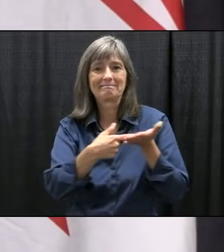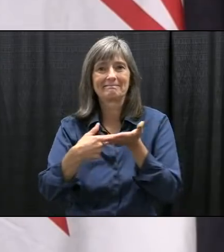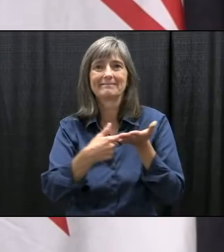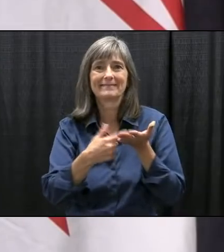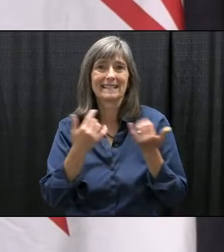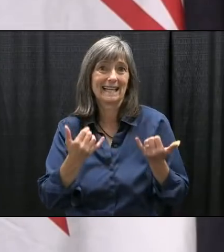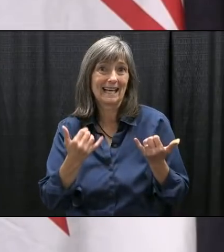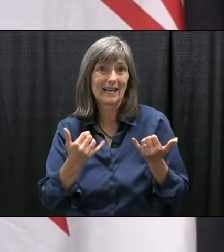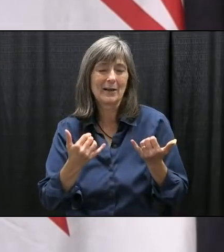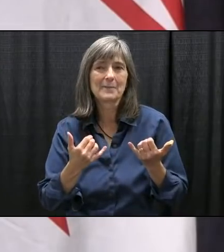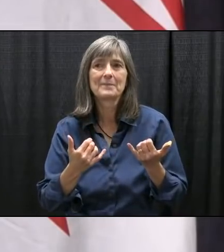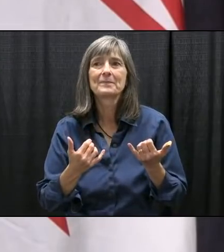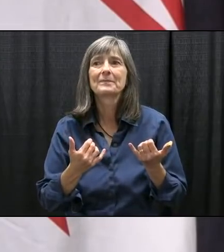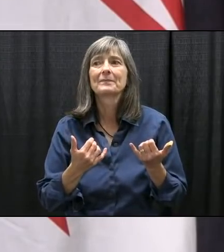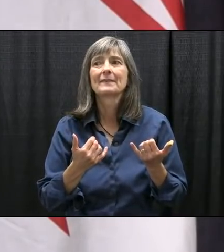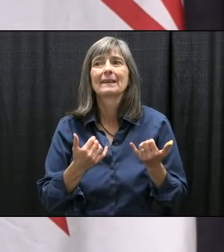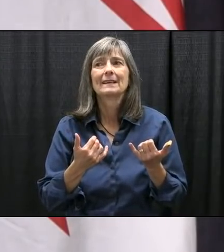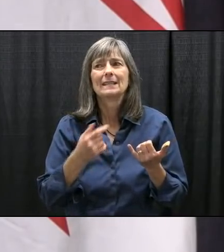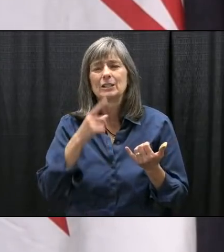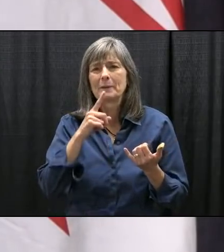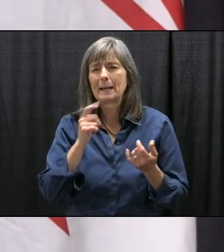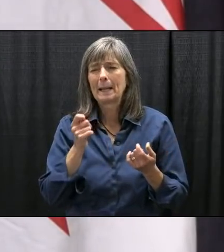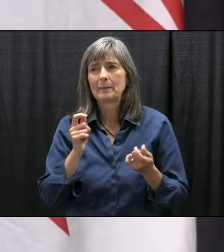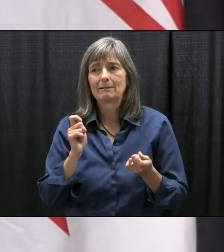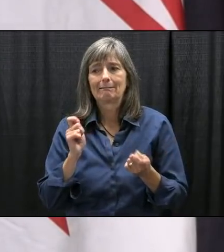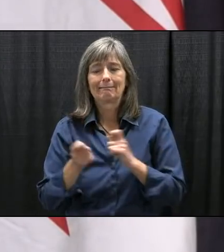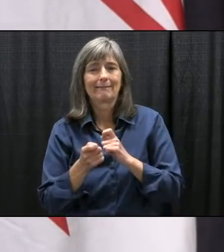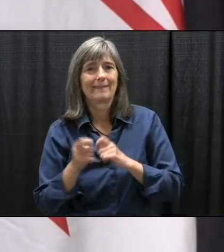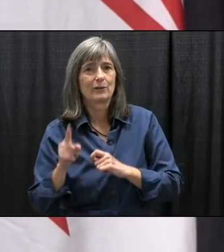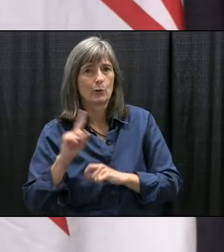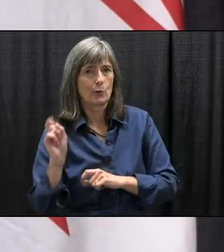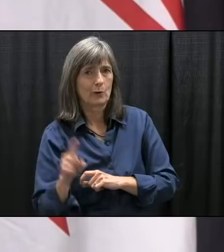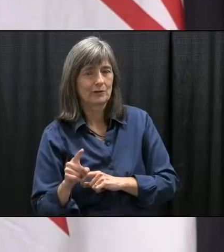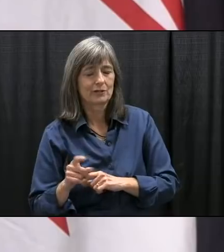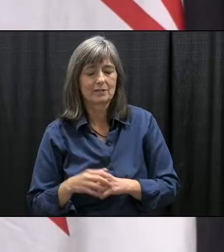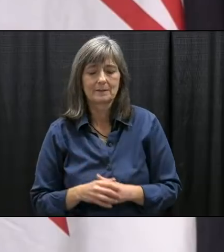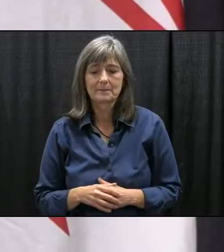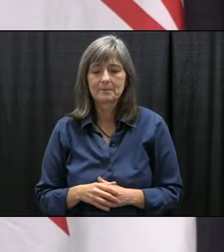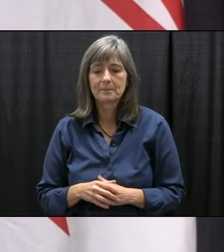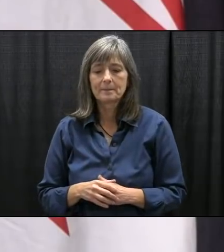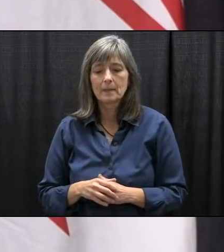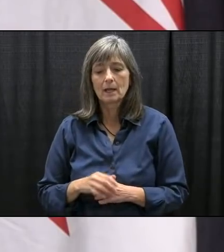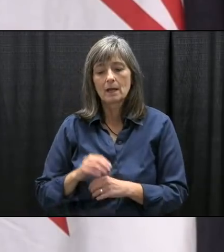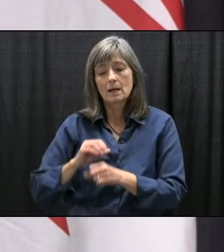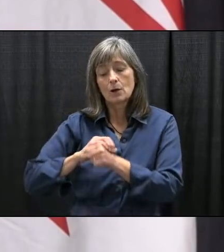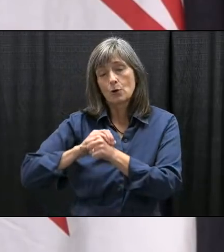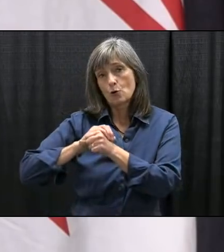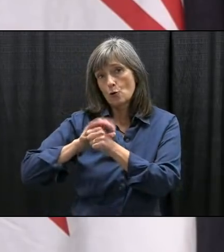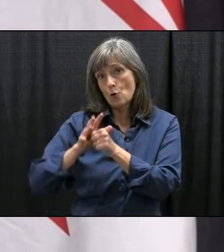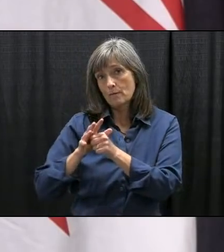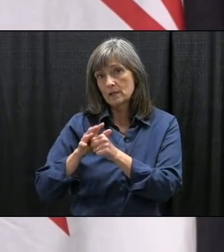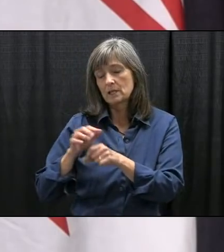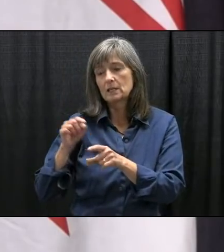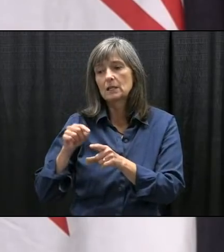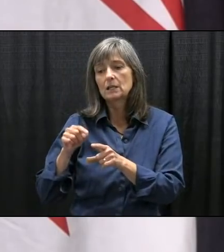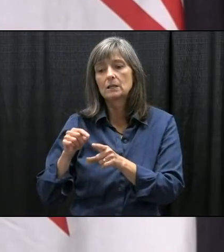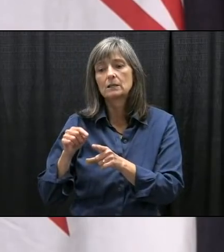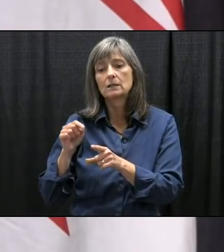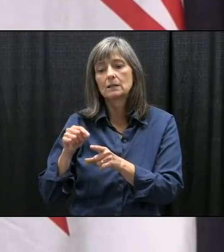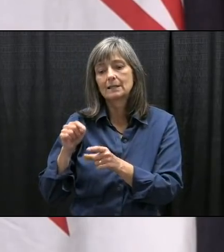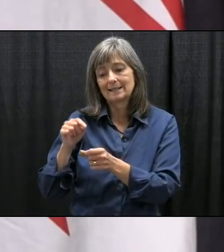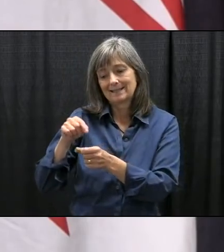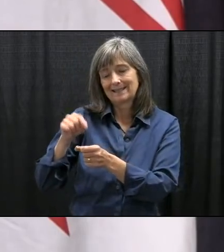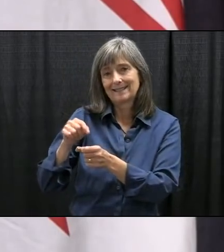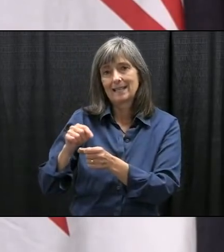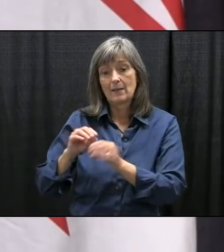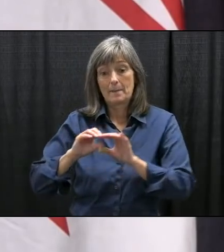If I could just change the construct of that question a little bit, because I think a way to look at COVID is how can we best look at COVID and how